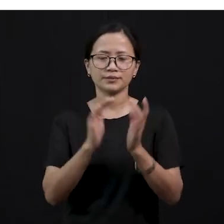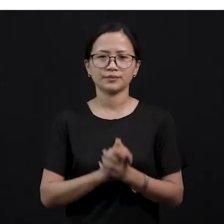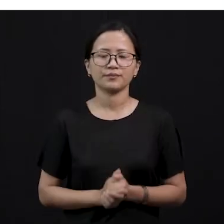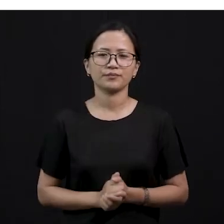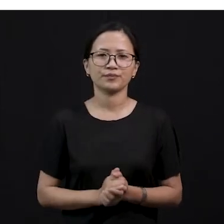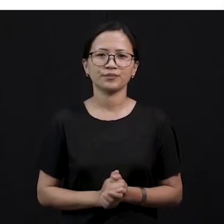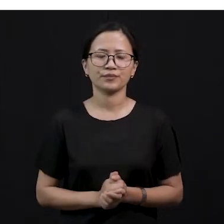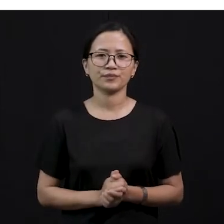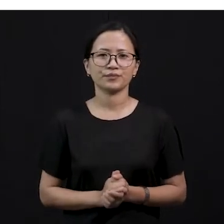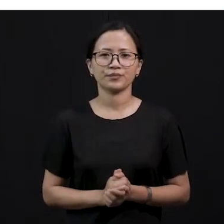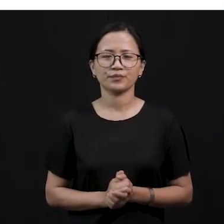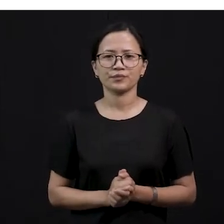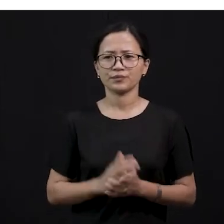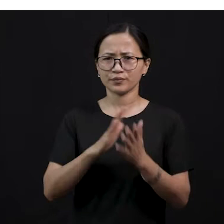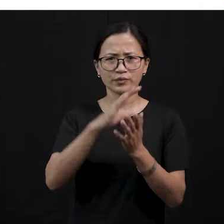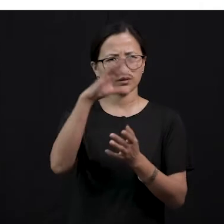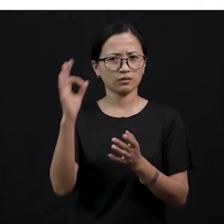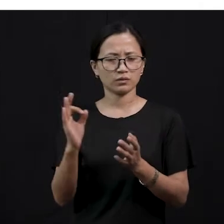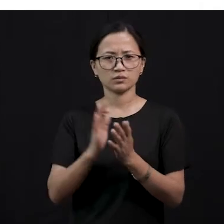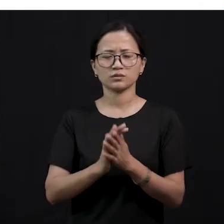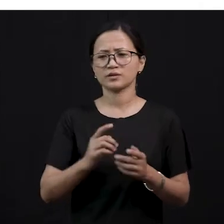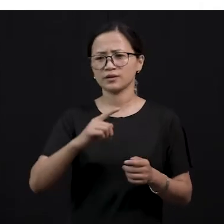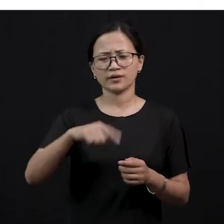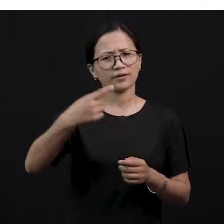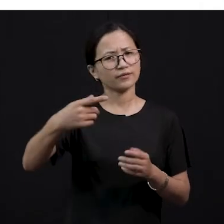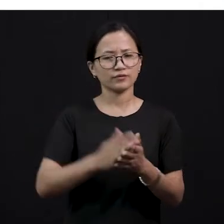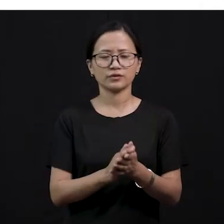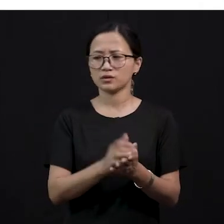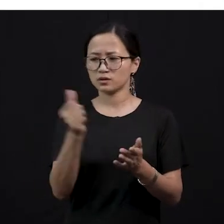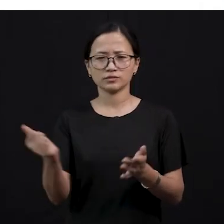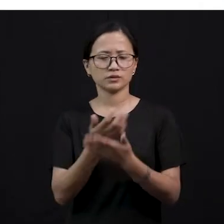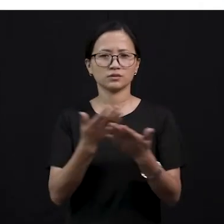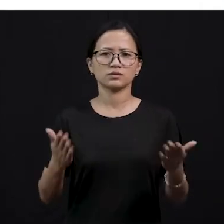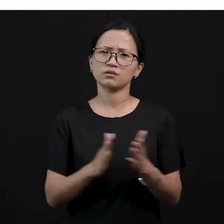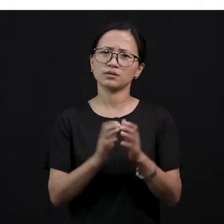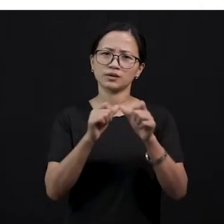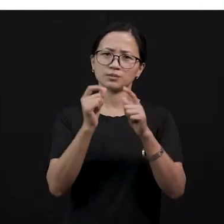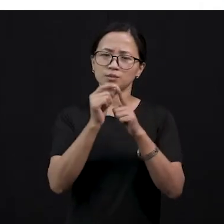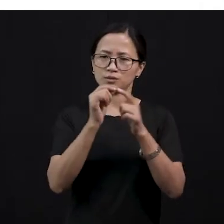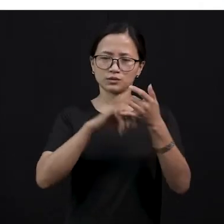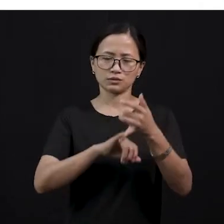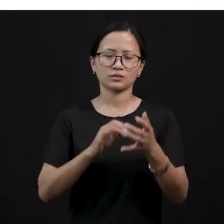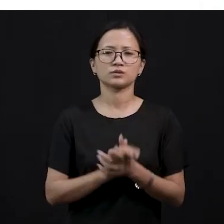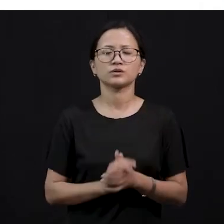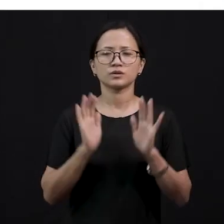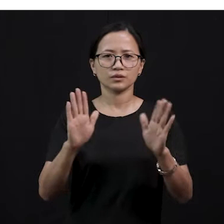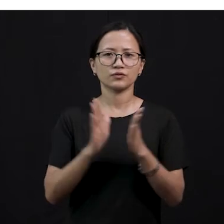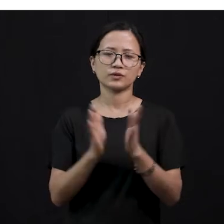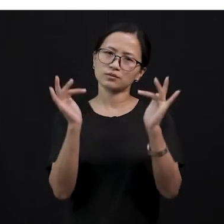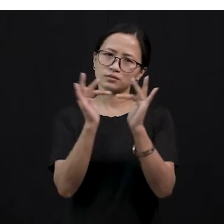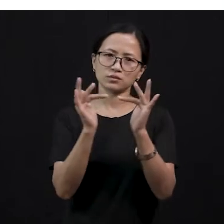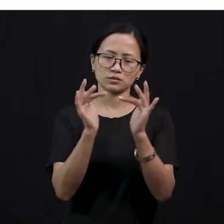because the WhatsApp and every other thing, every other app that works has to be through the internet. So that's